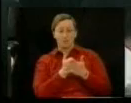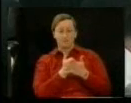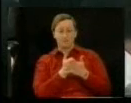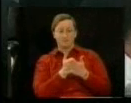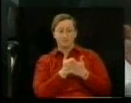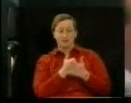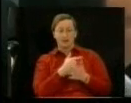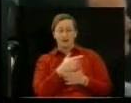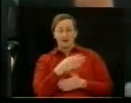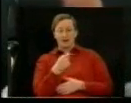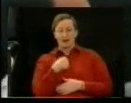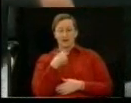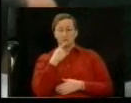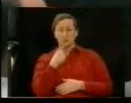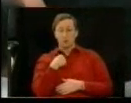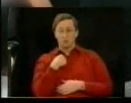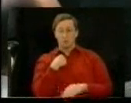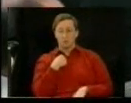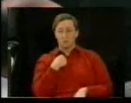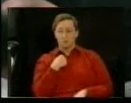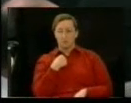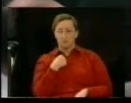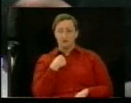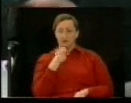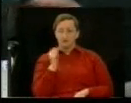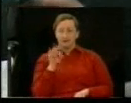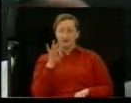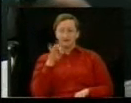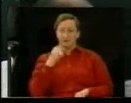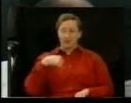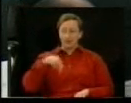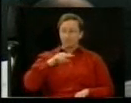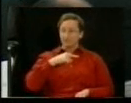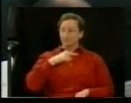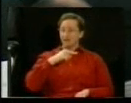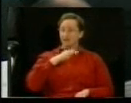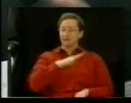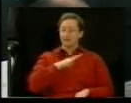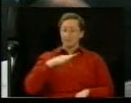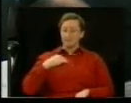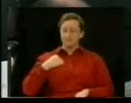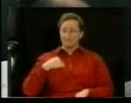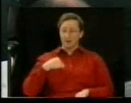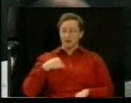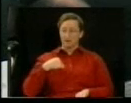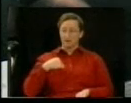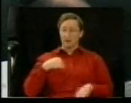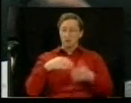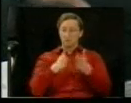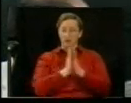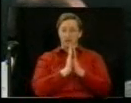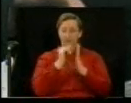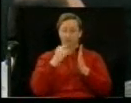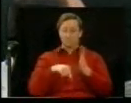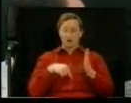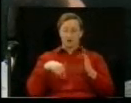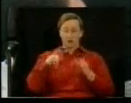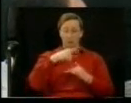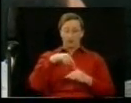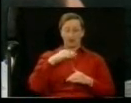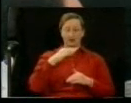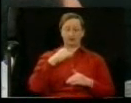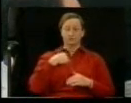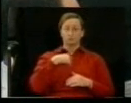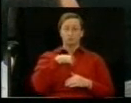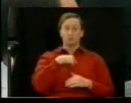have been told that if this body requests of them what we're talking about in